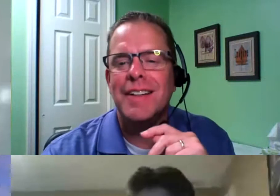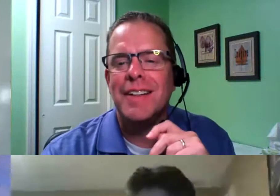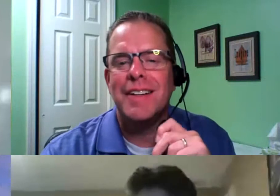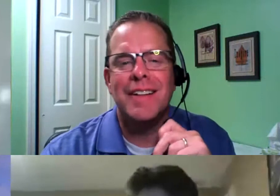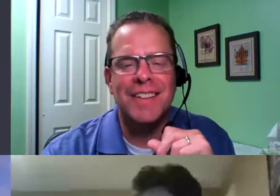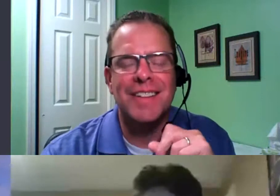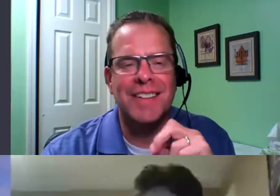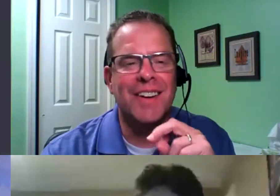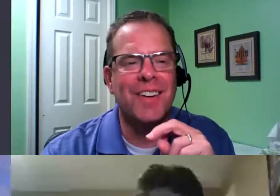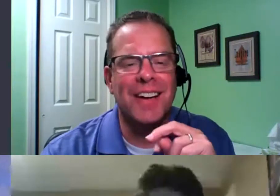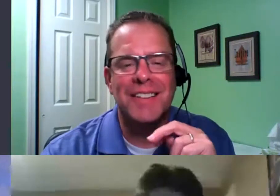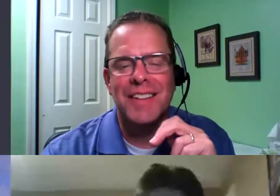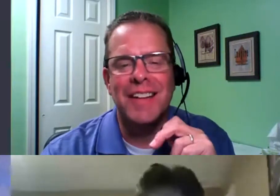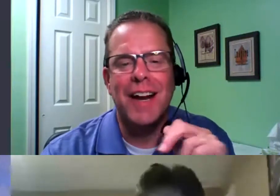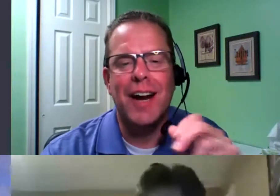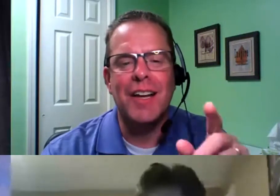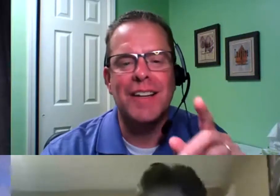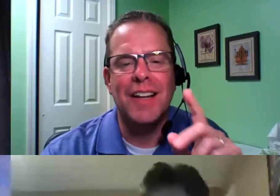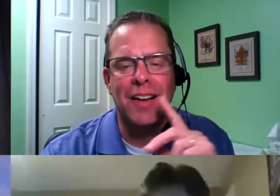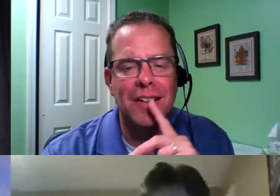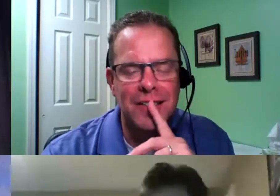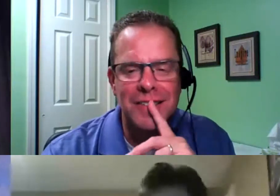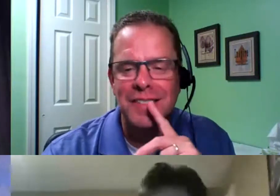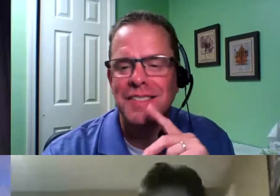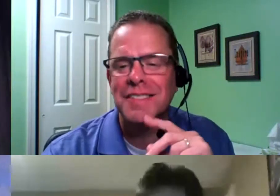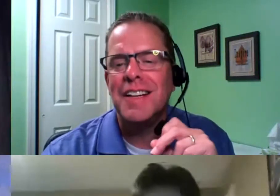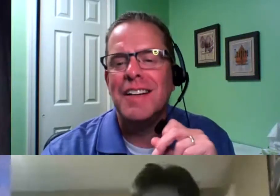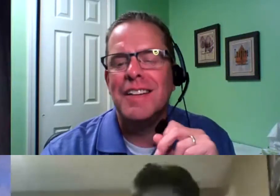I go by Caleb usually. Okay. And then so, I'll get